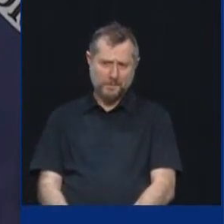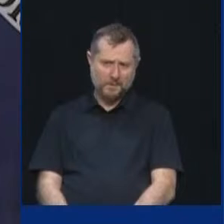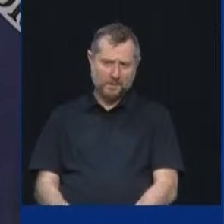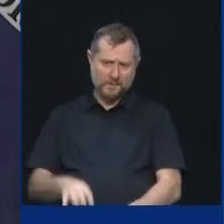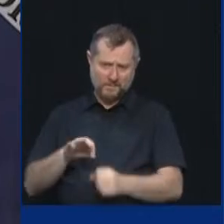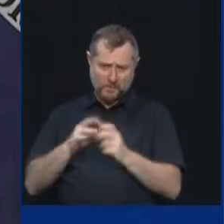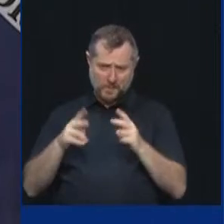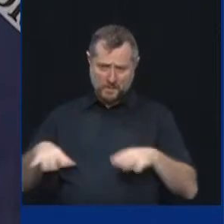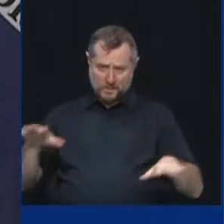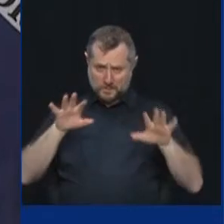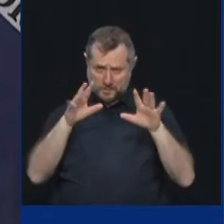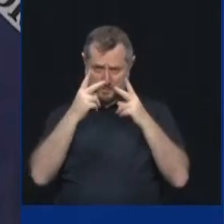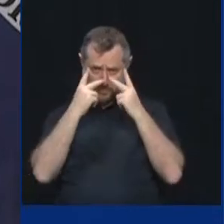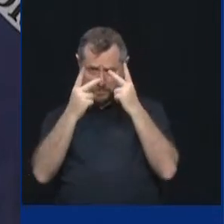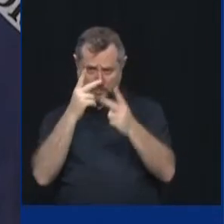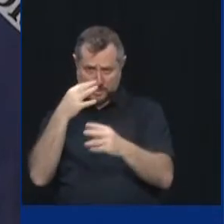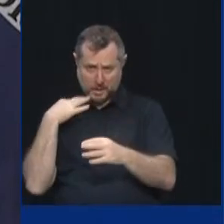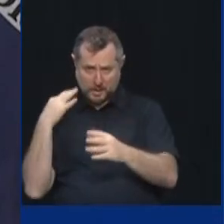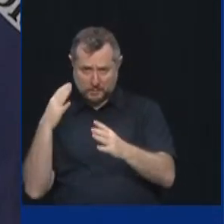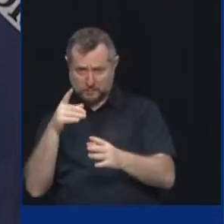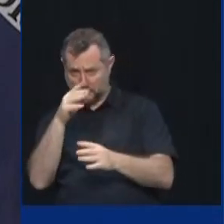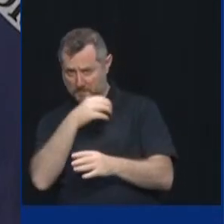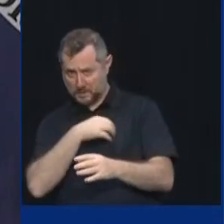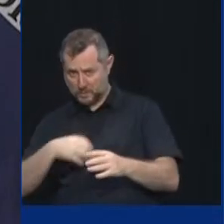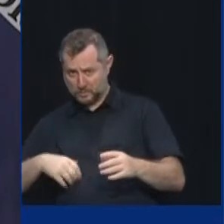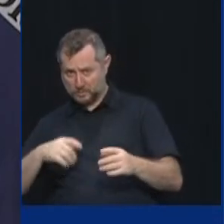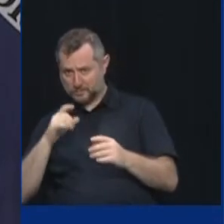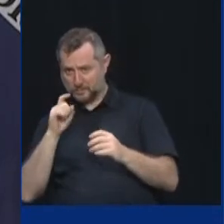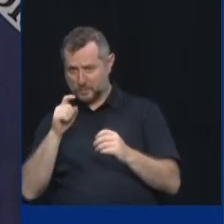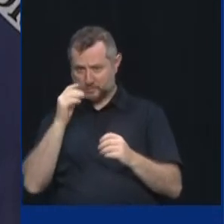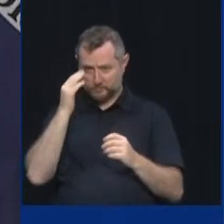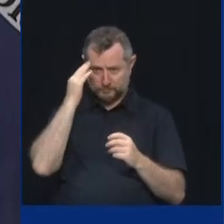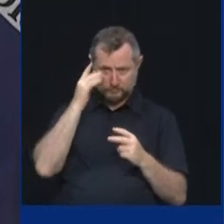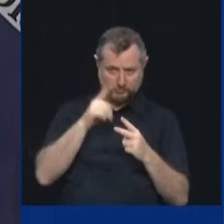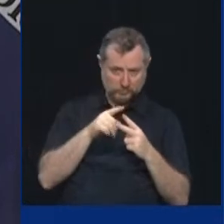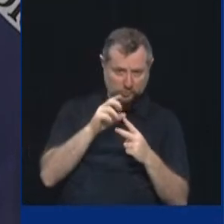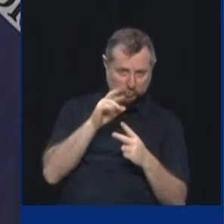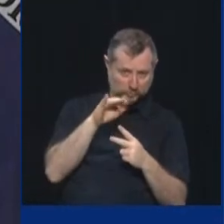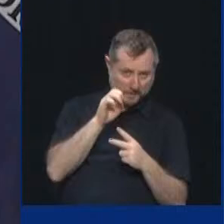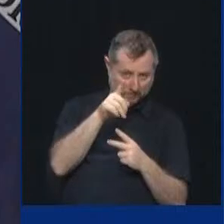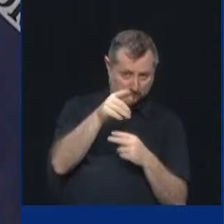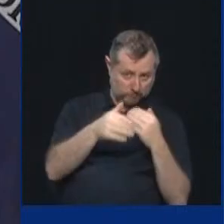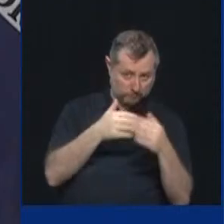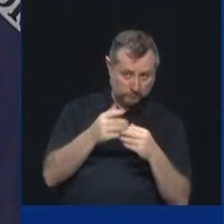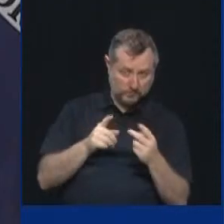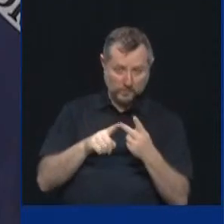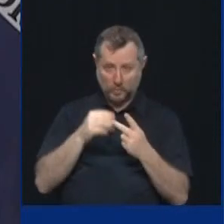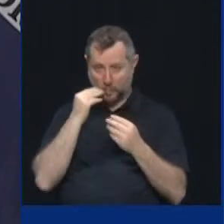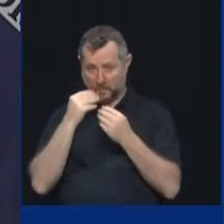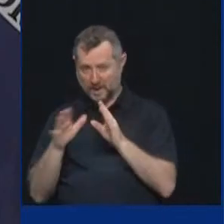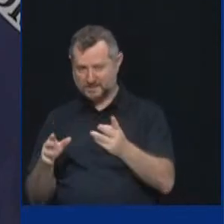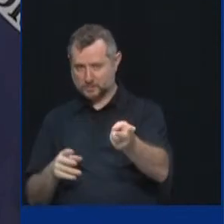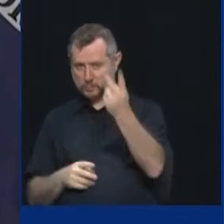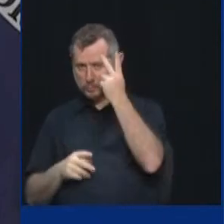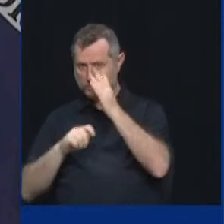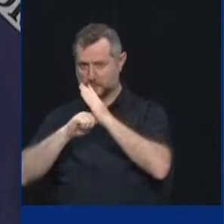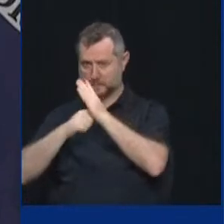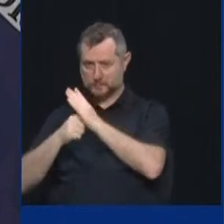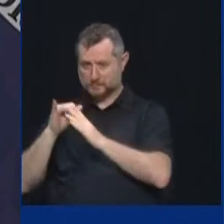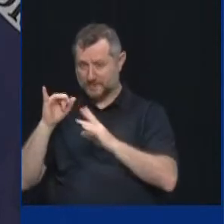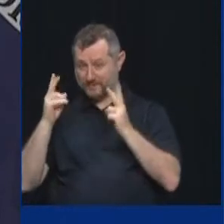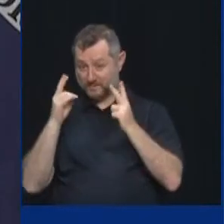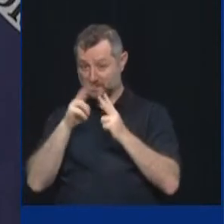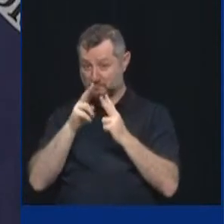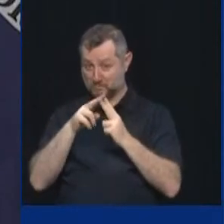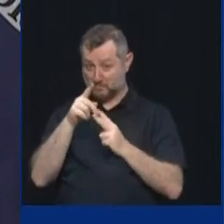saying focus on two issues: crime, homelessness. The economy will come back. If